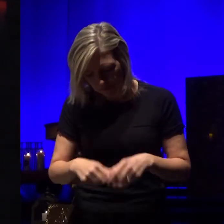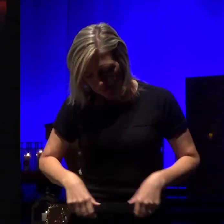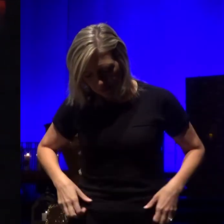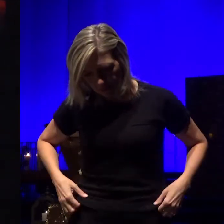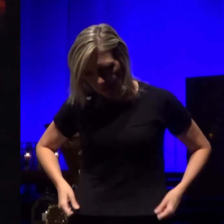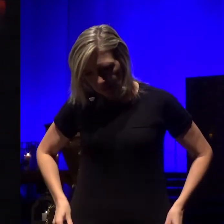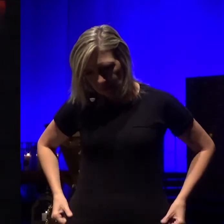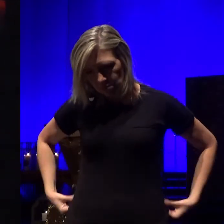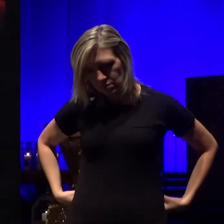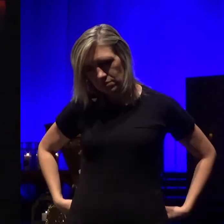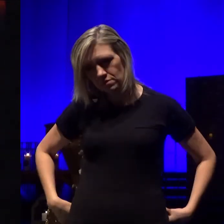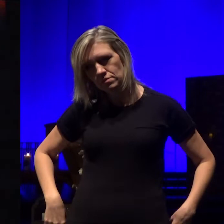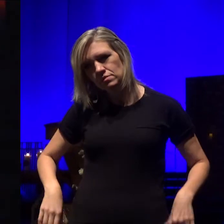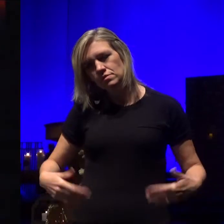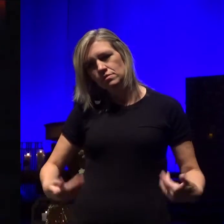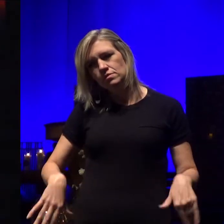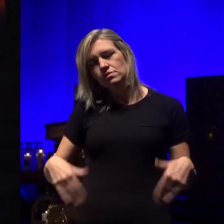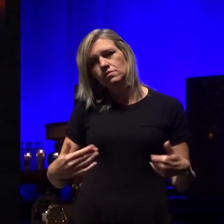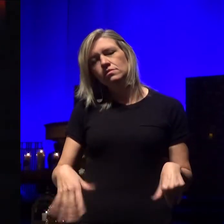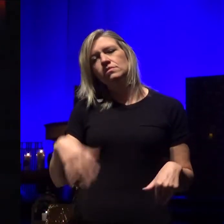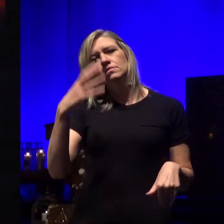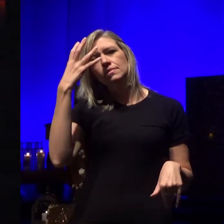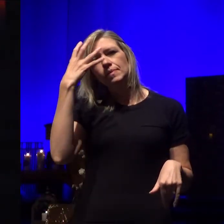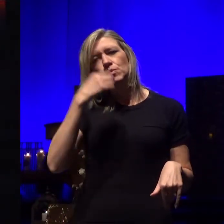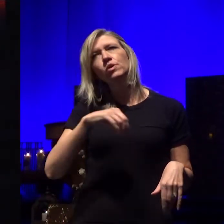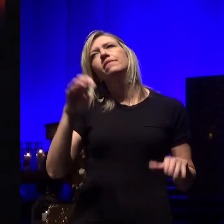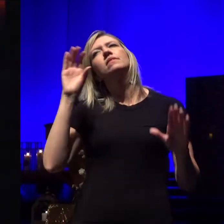What a beautiful image, that tree of life,